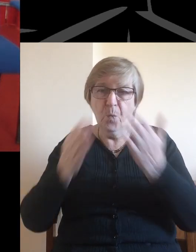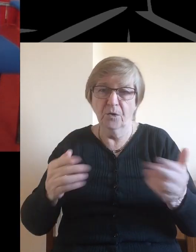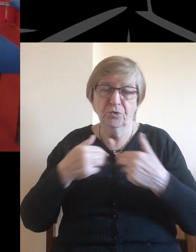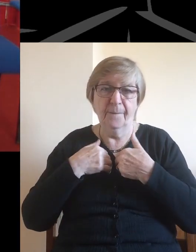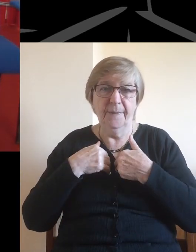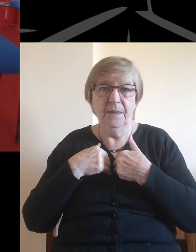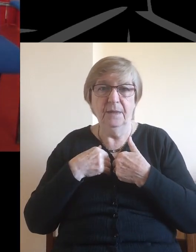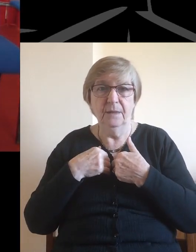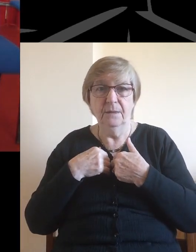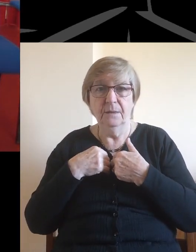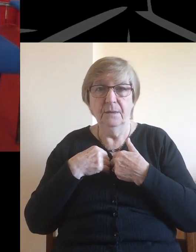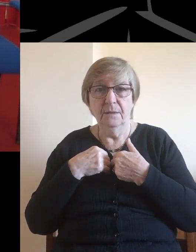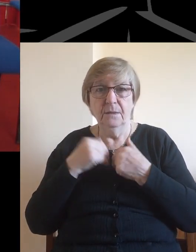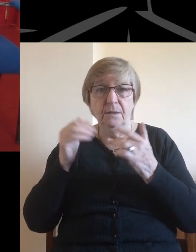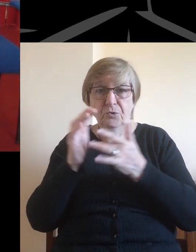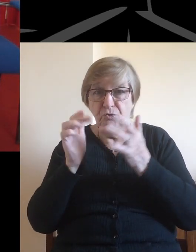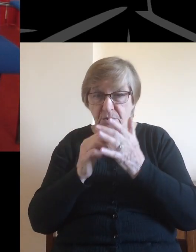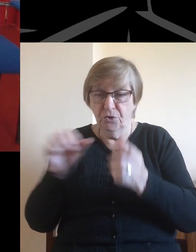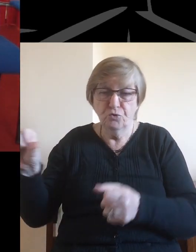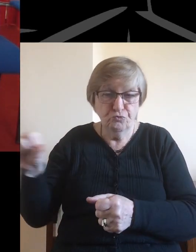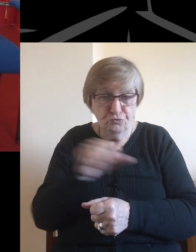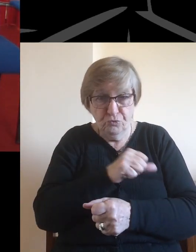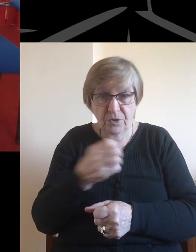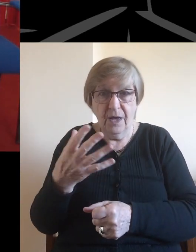He deserves worship.